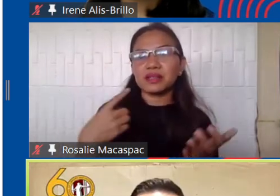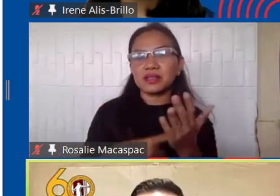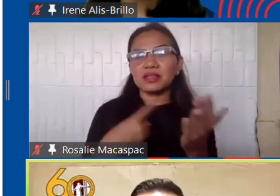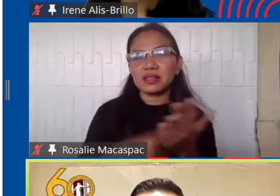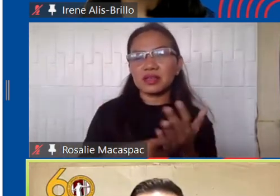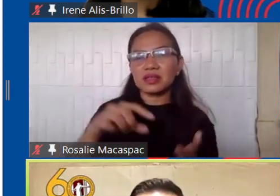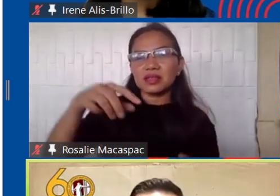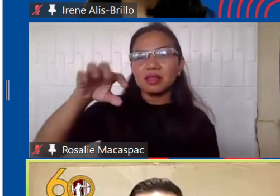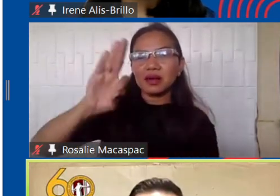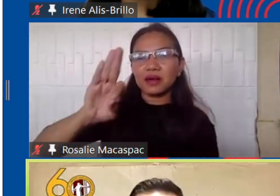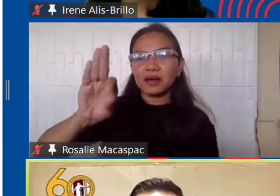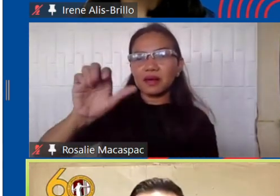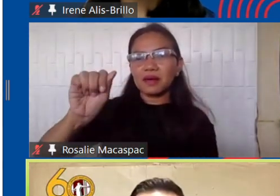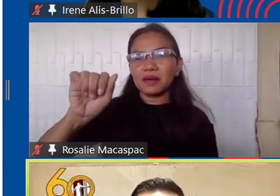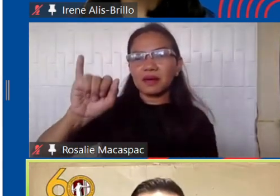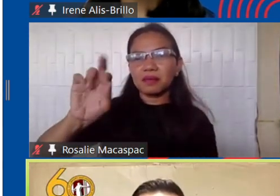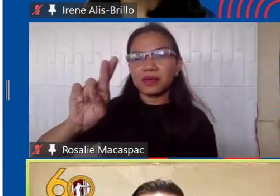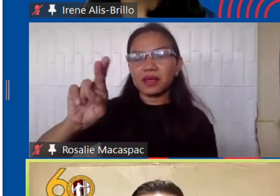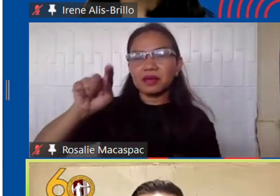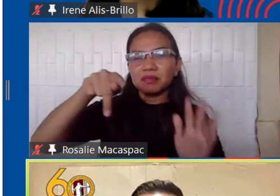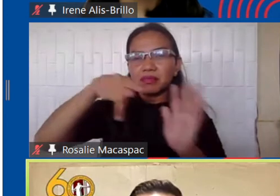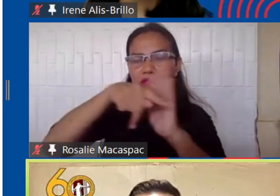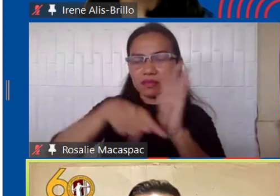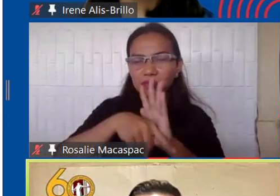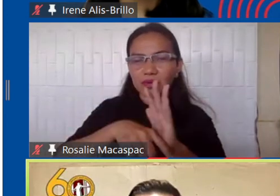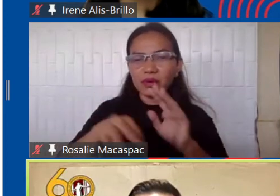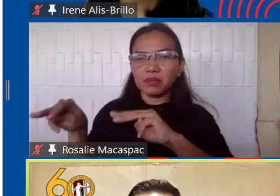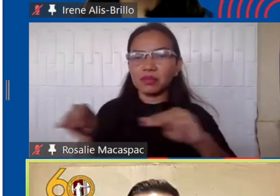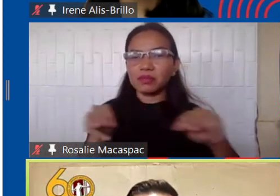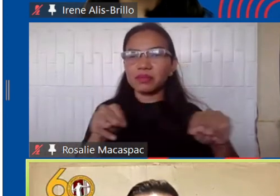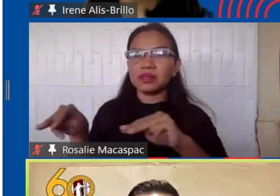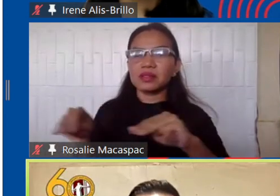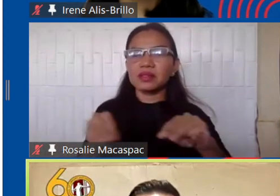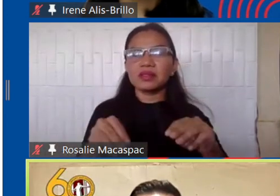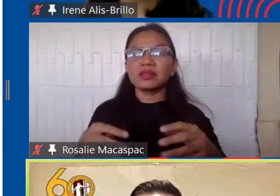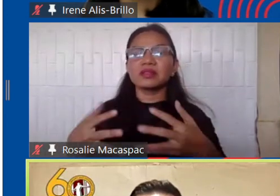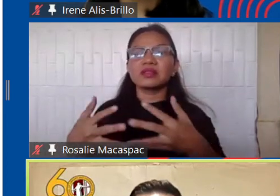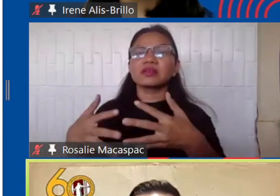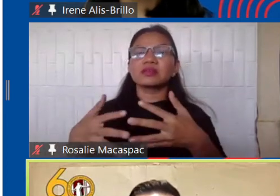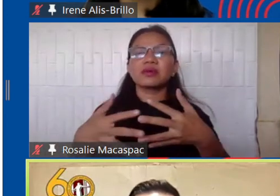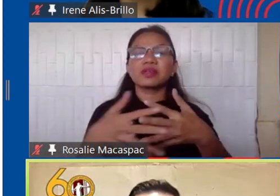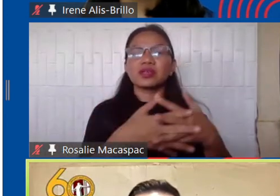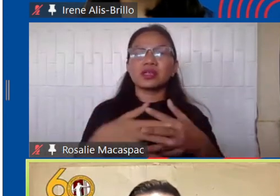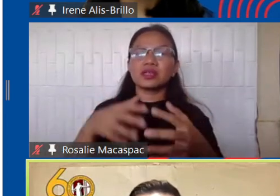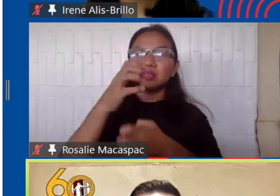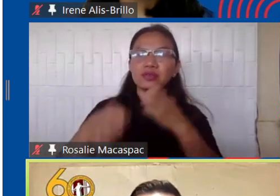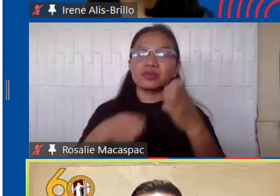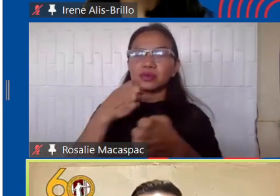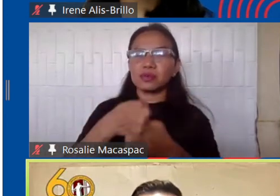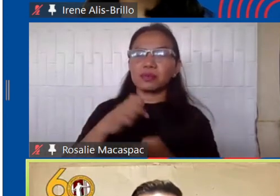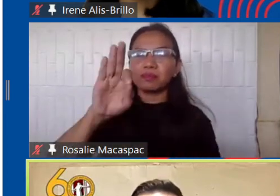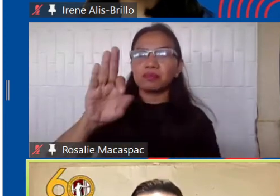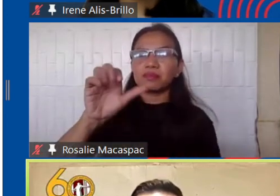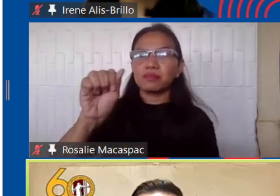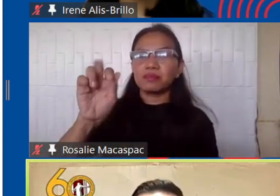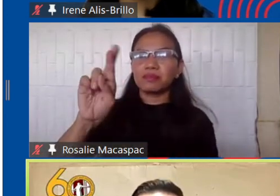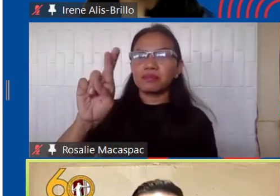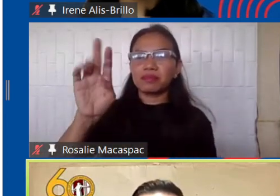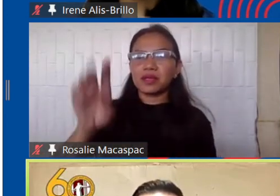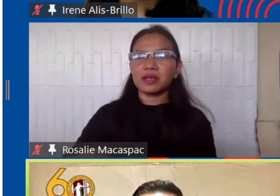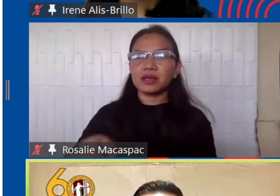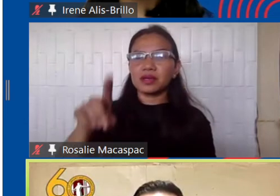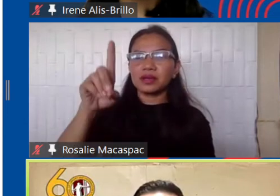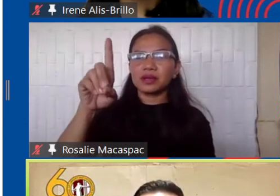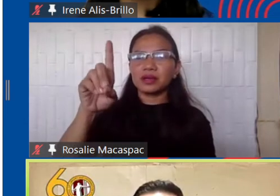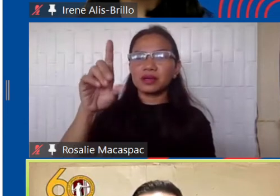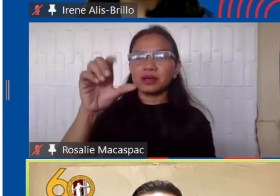So there's a movement especially in Europe called fair data, and these are